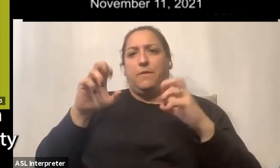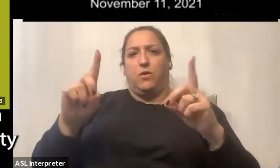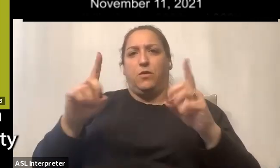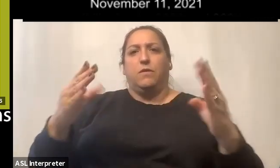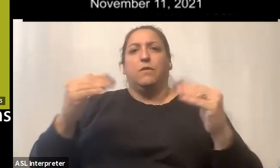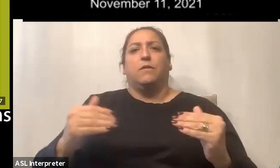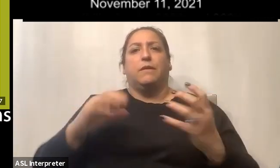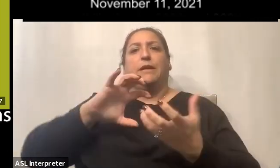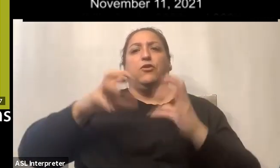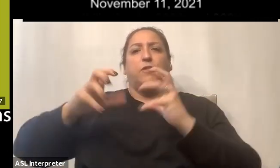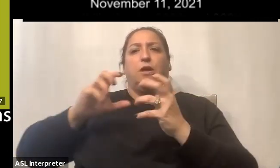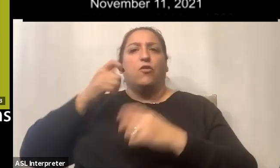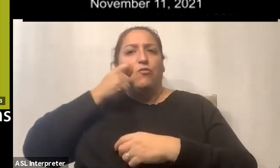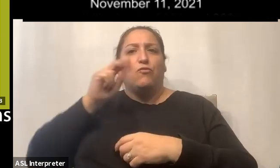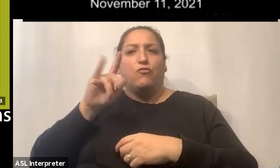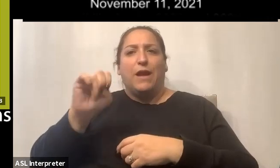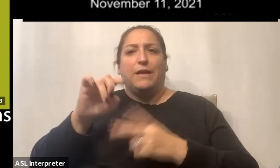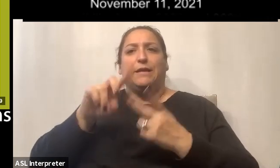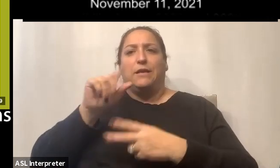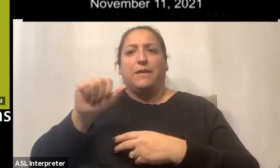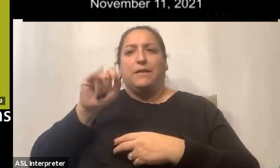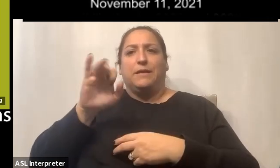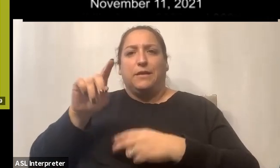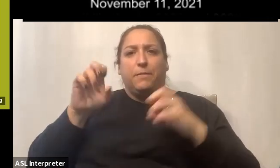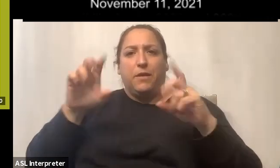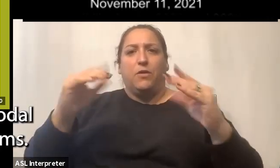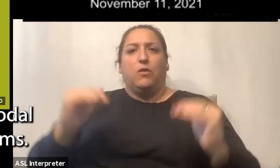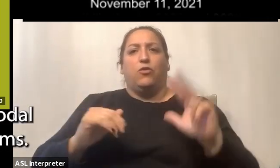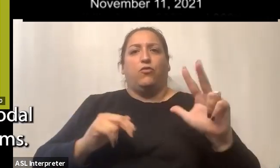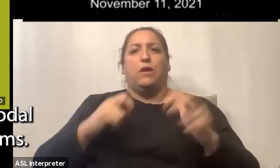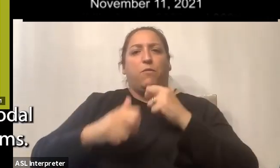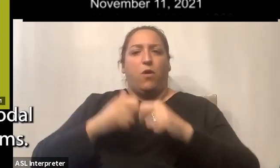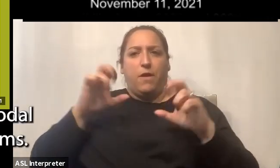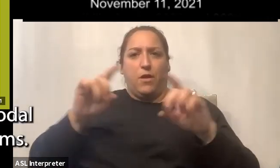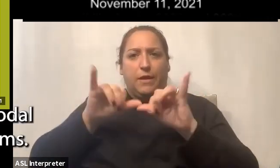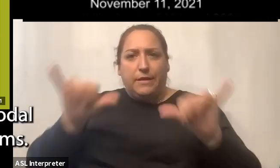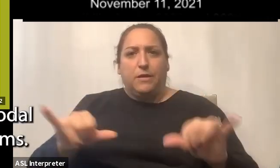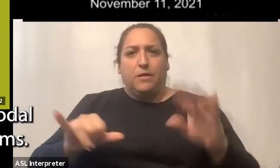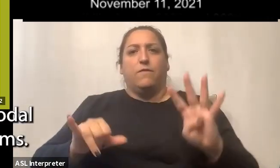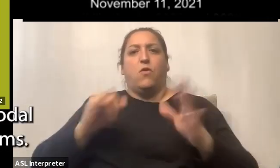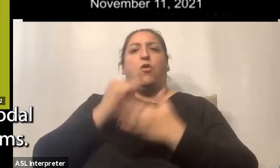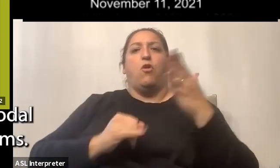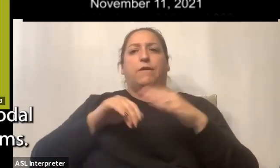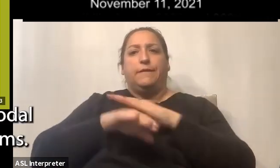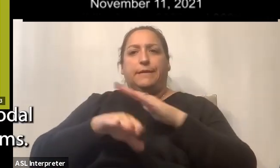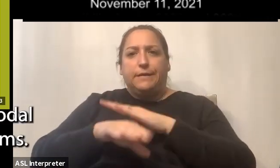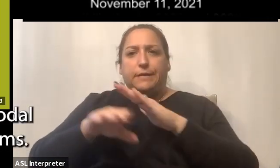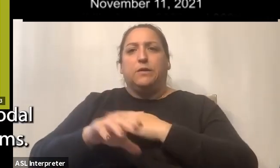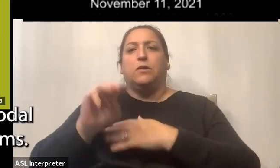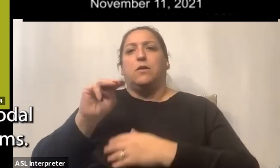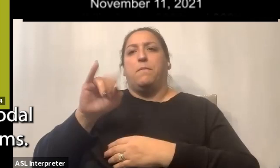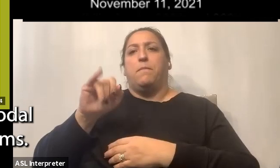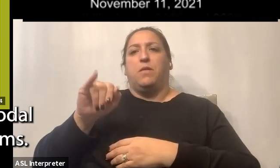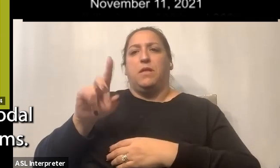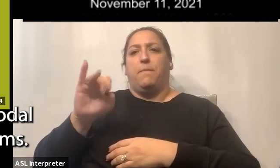and disability in STEM education, problems in the educational system, art to accessibility, how the multimodal approach can